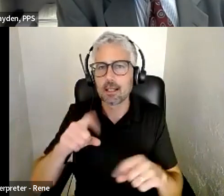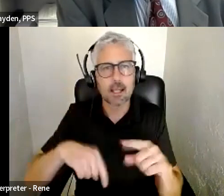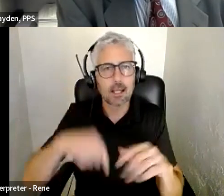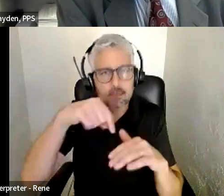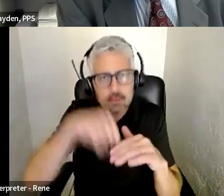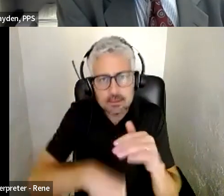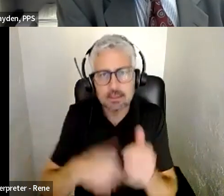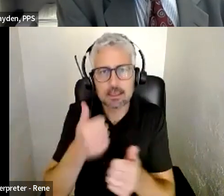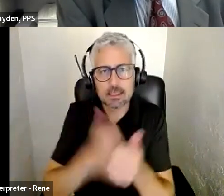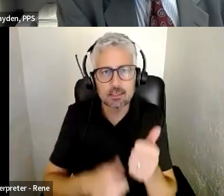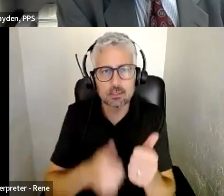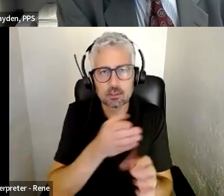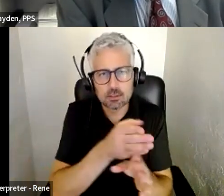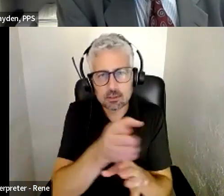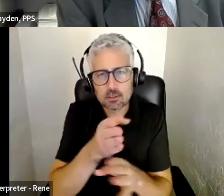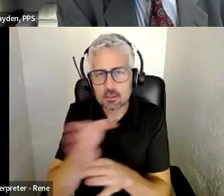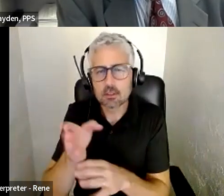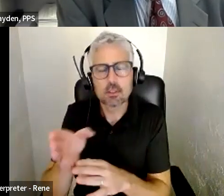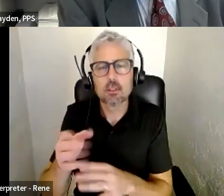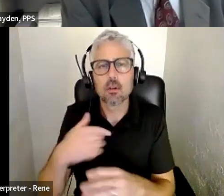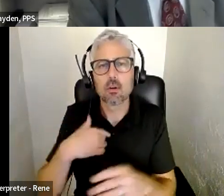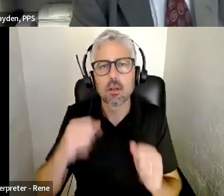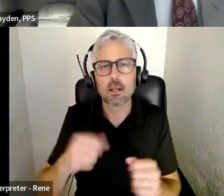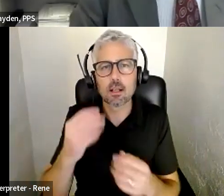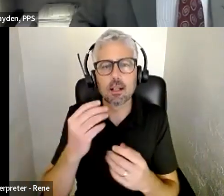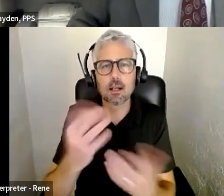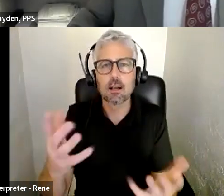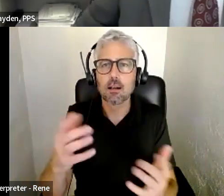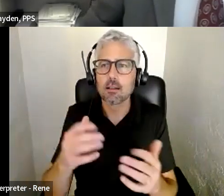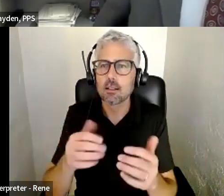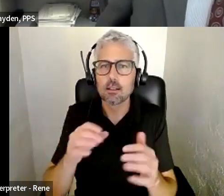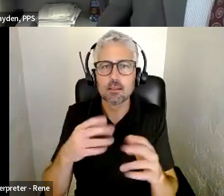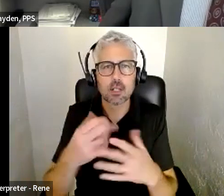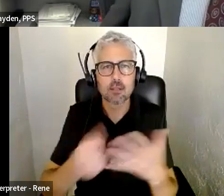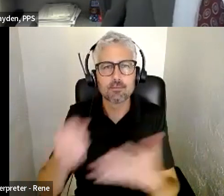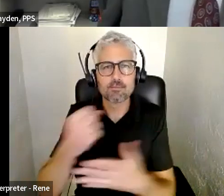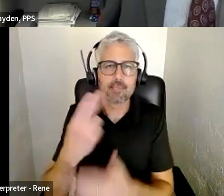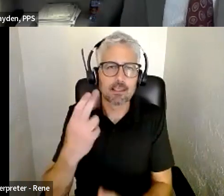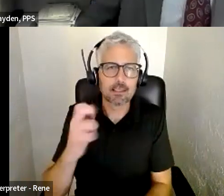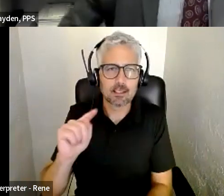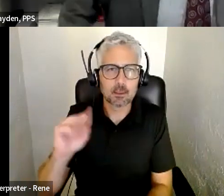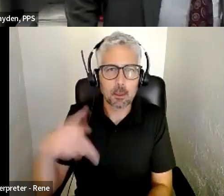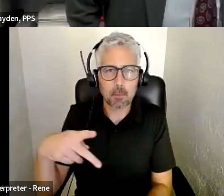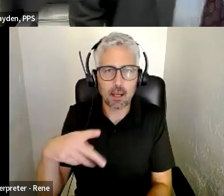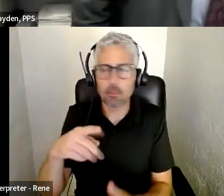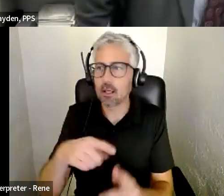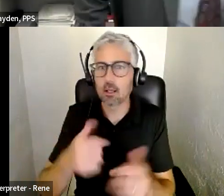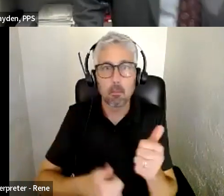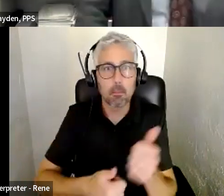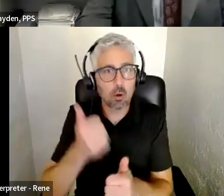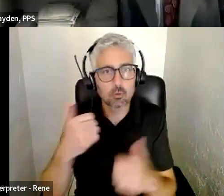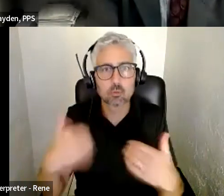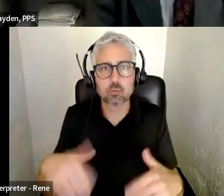do is offer like a heat map of sorts where we identify which areas